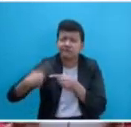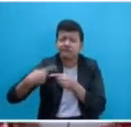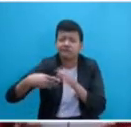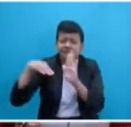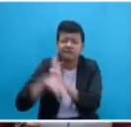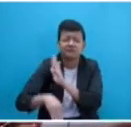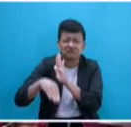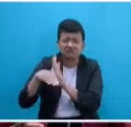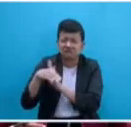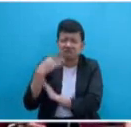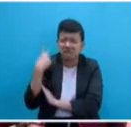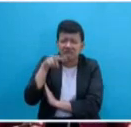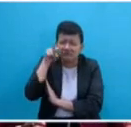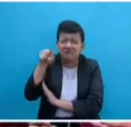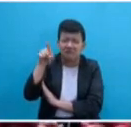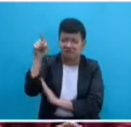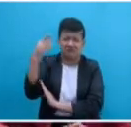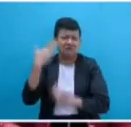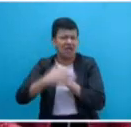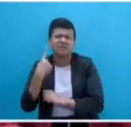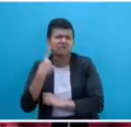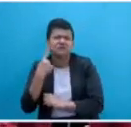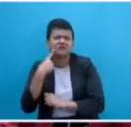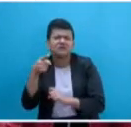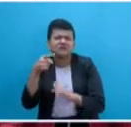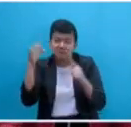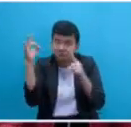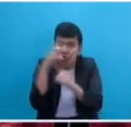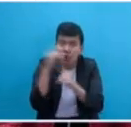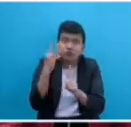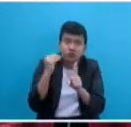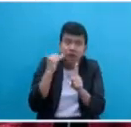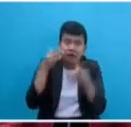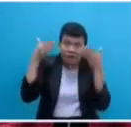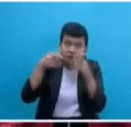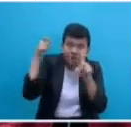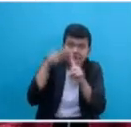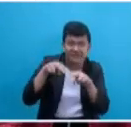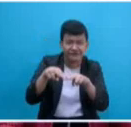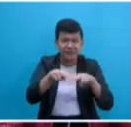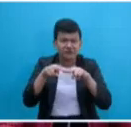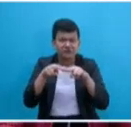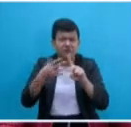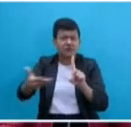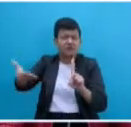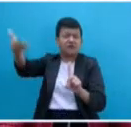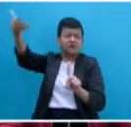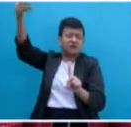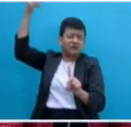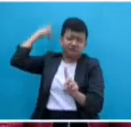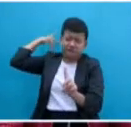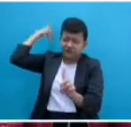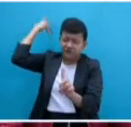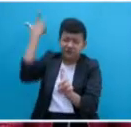address this very important industry, which has been the mainstay of our economy since the colonial days. Our crime rate